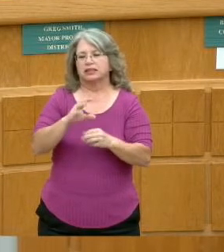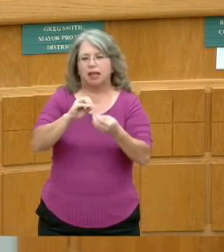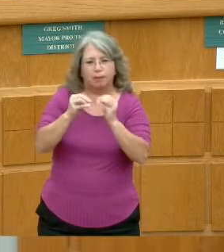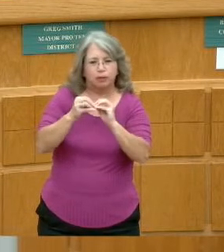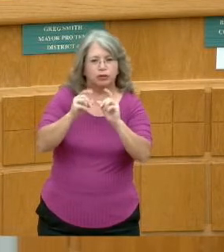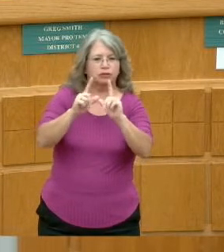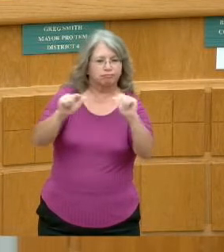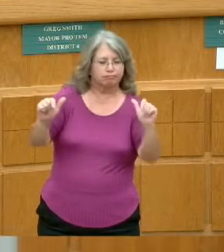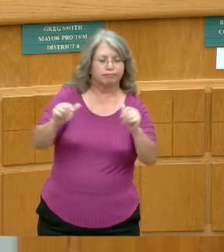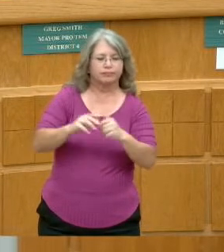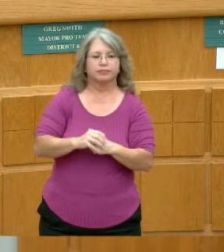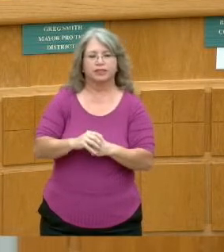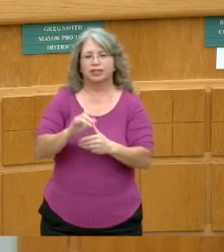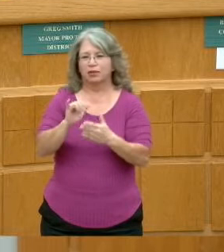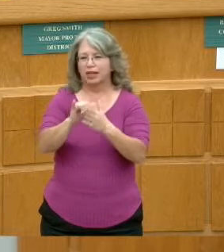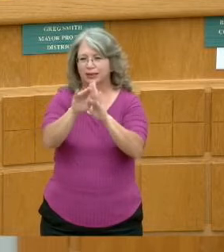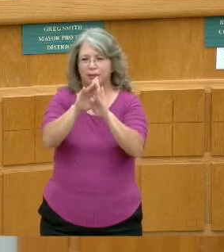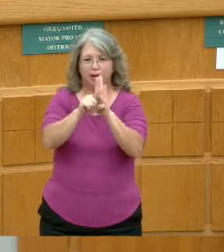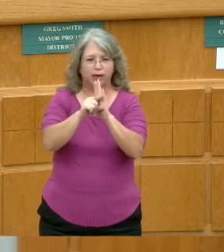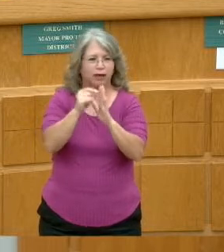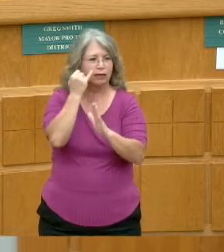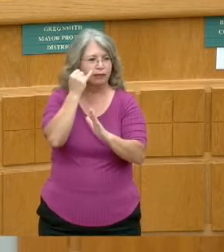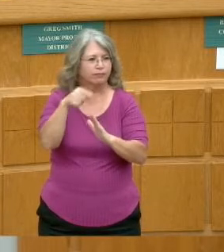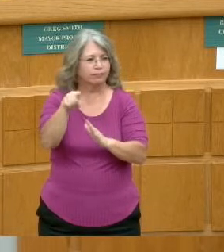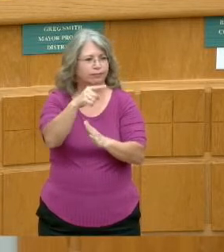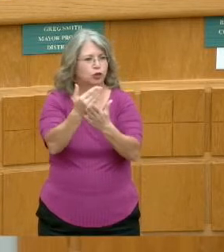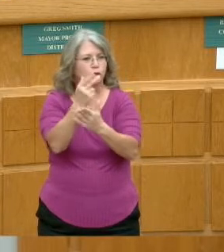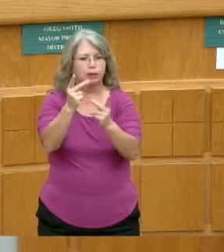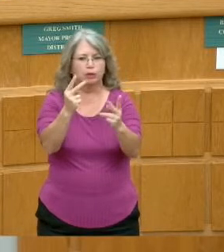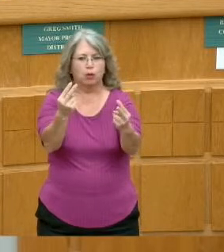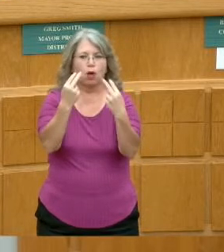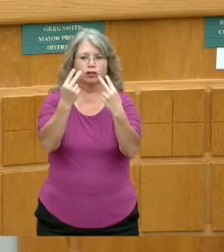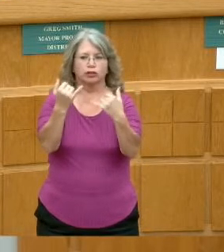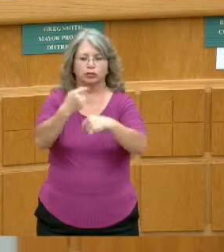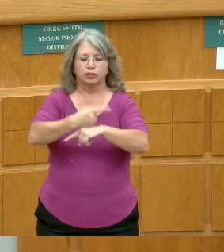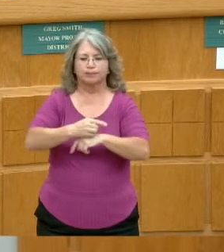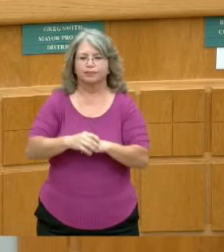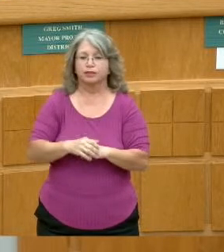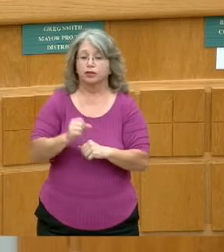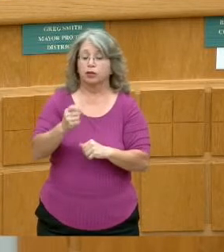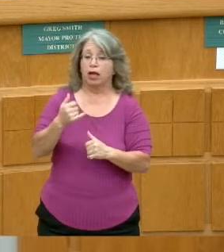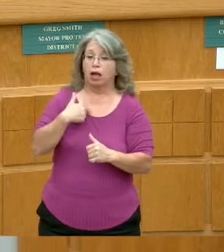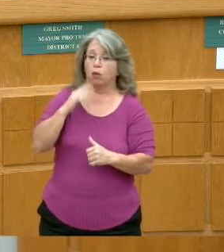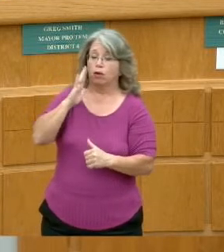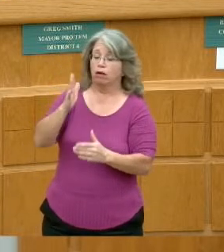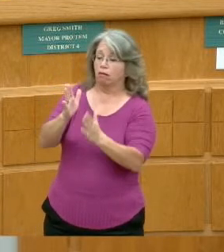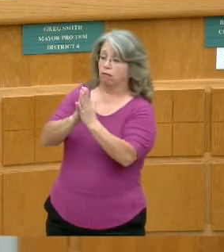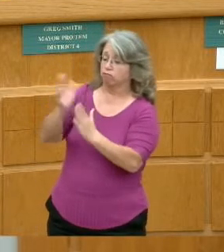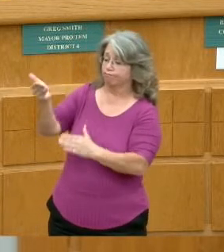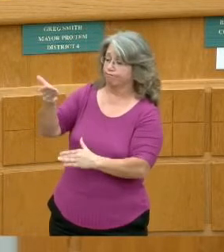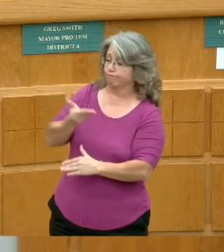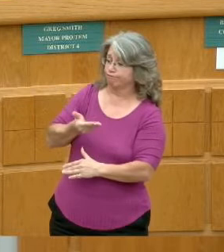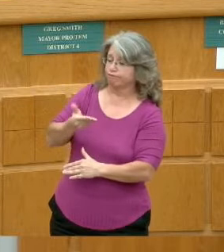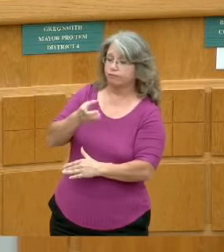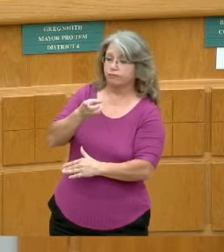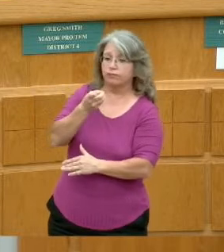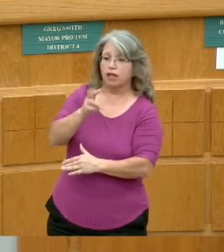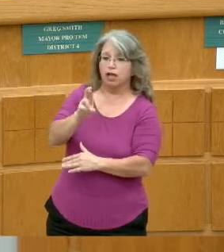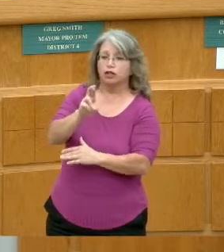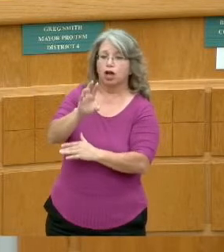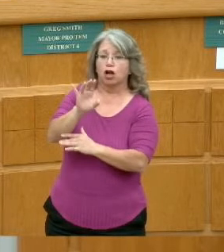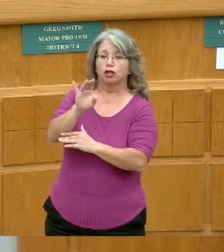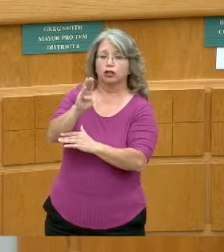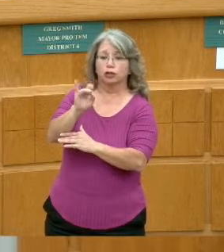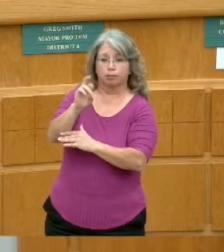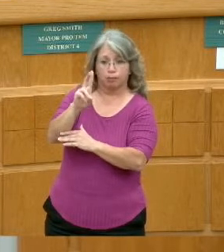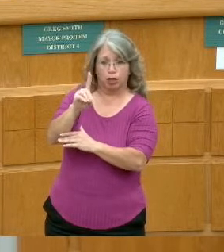So that's just a little background in case there's new people joining us today. So with that, I'm going to ask Dr. Bird, who many know out there who